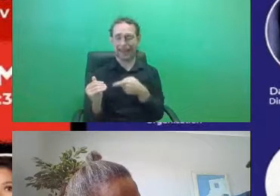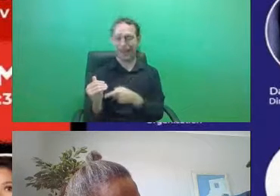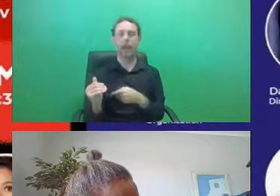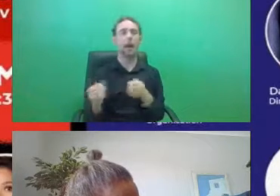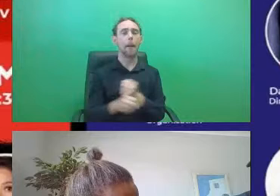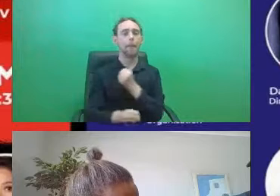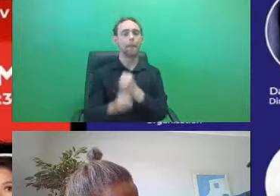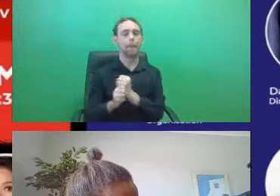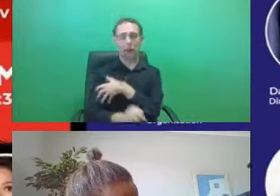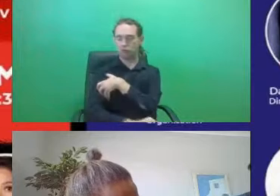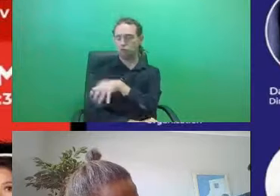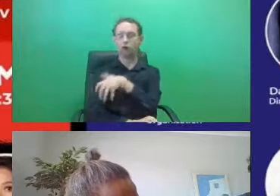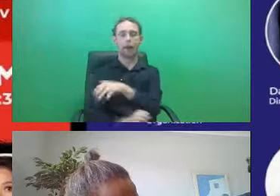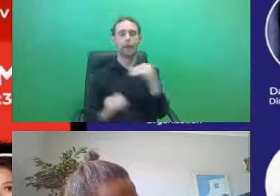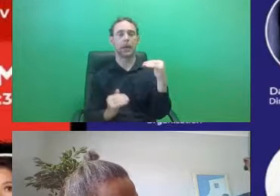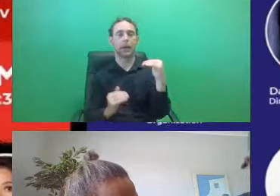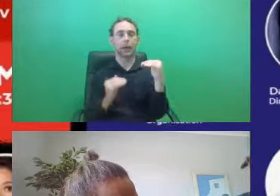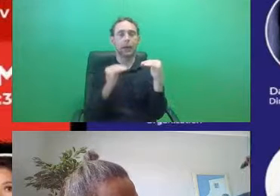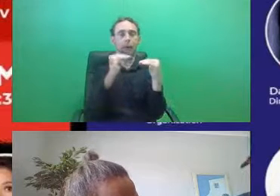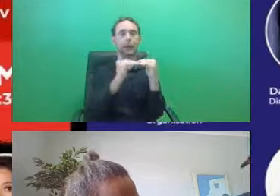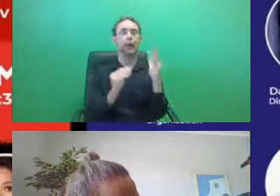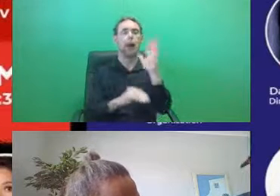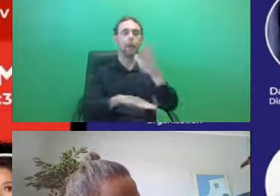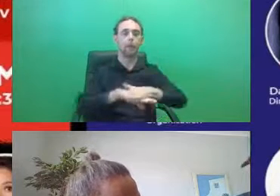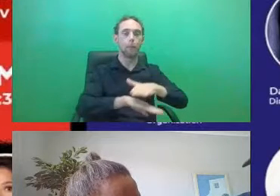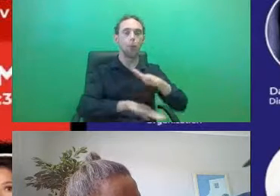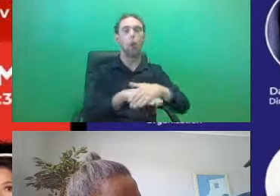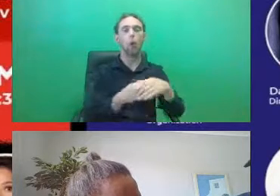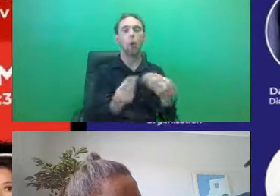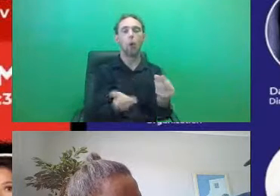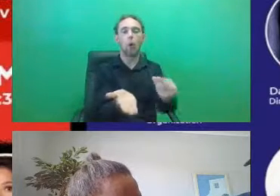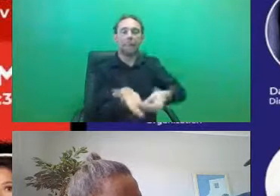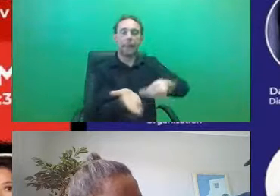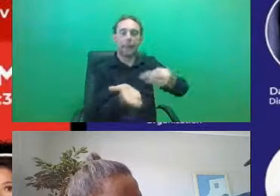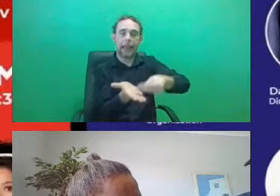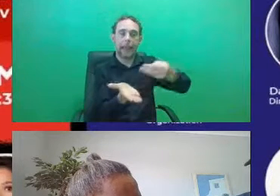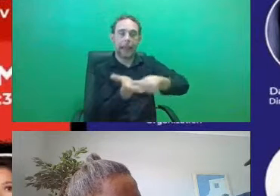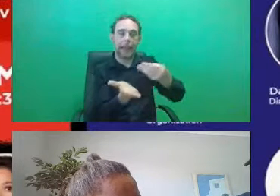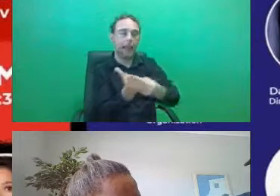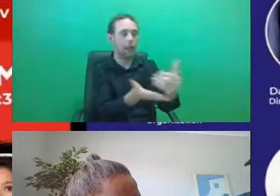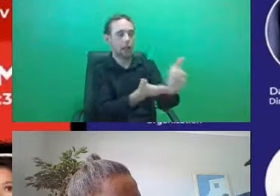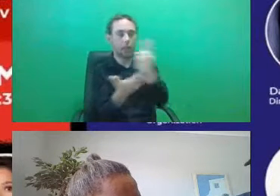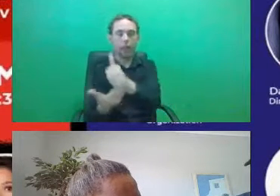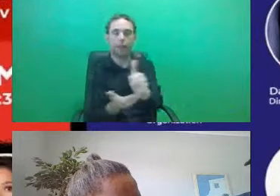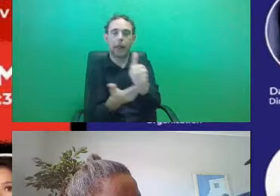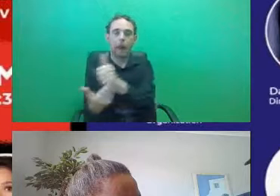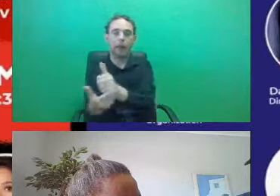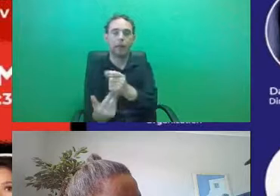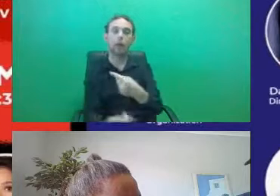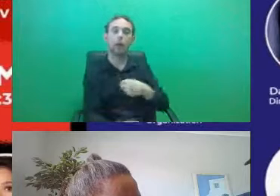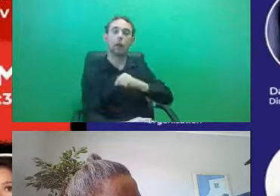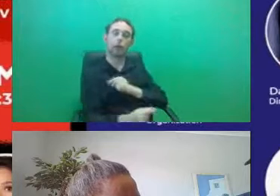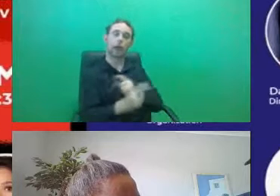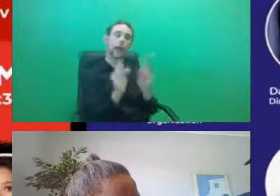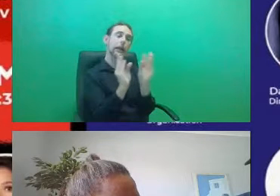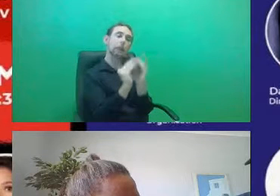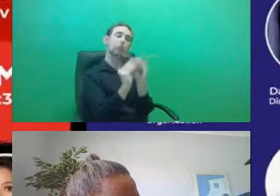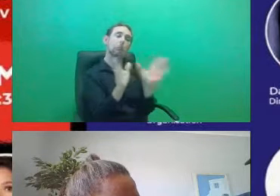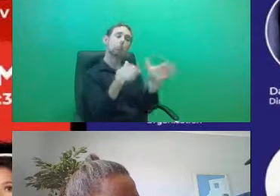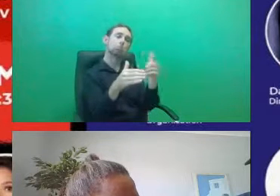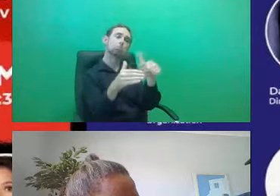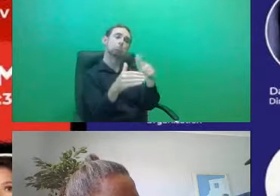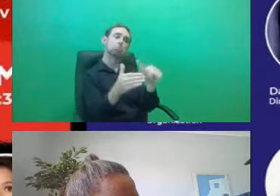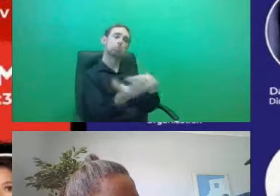women and assist in funding interventions, employment of women. And it was just an interesting statistic. I was at